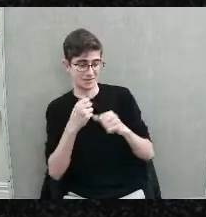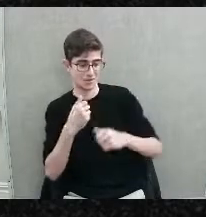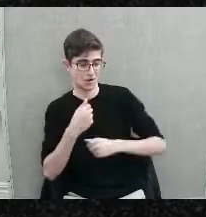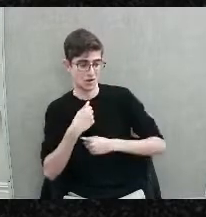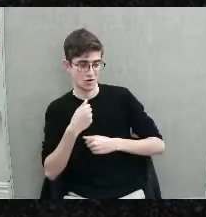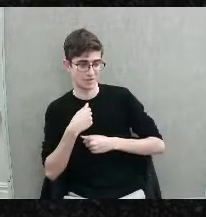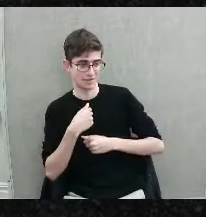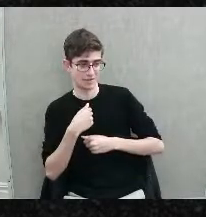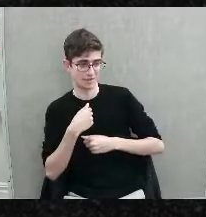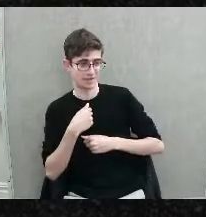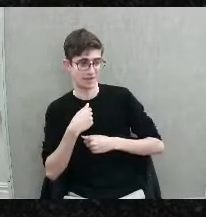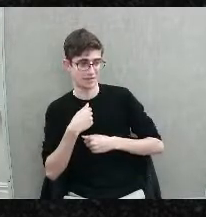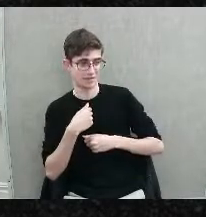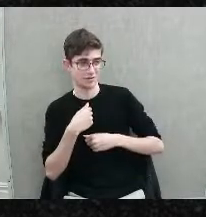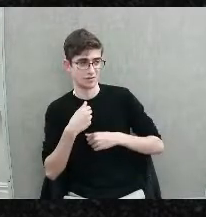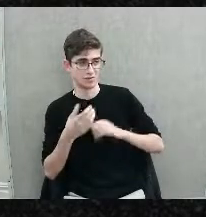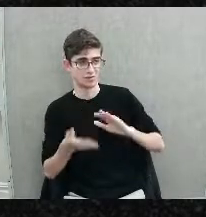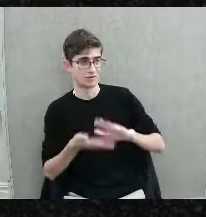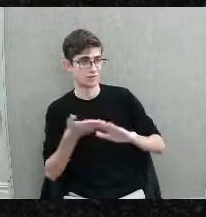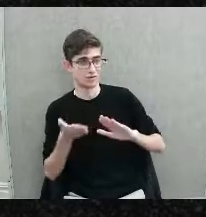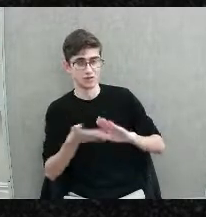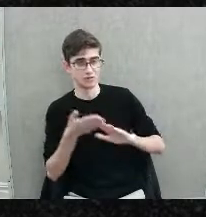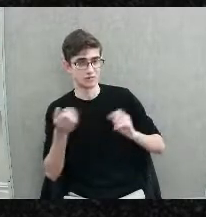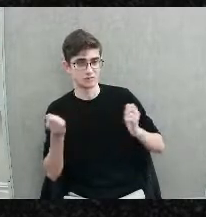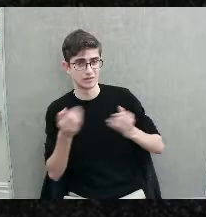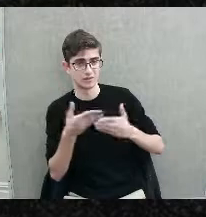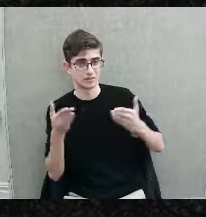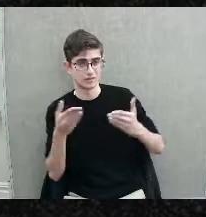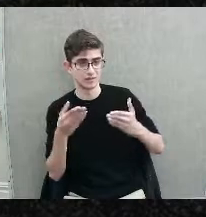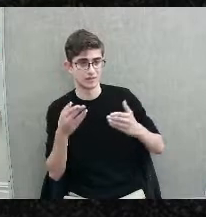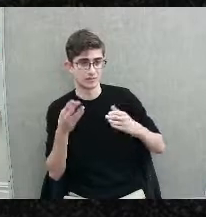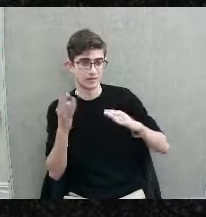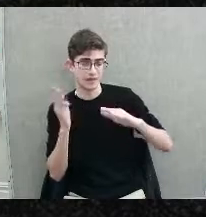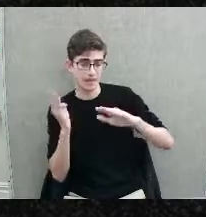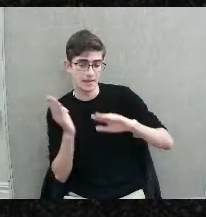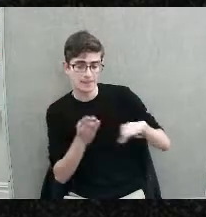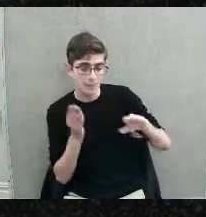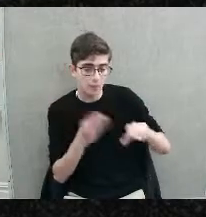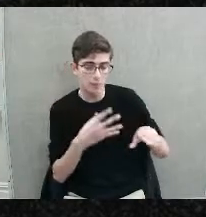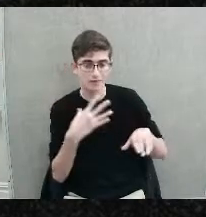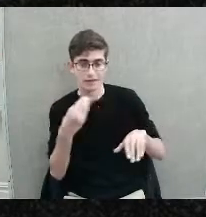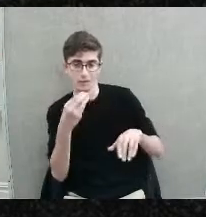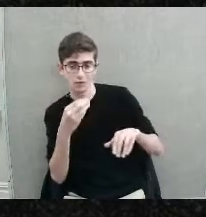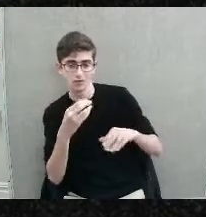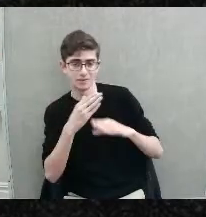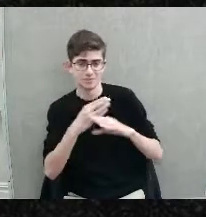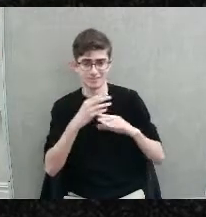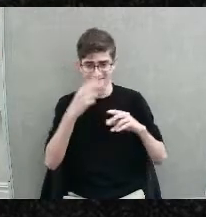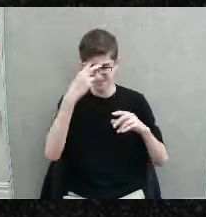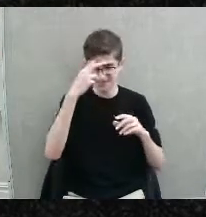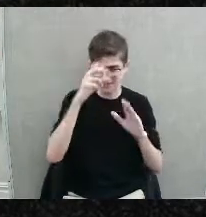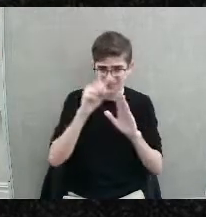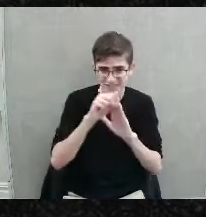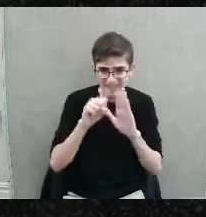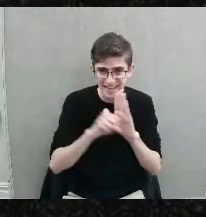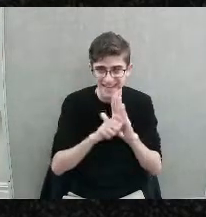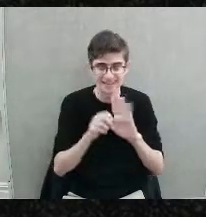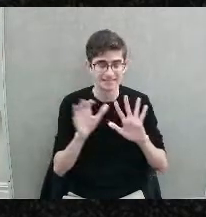are now managing the new airport in Mexico City, and he has just, I